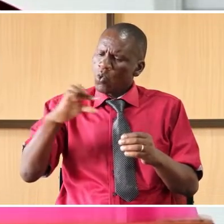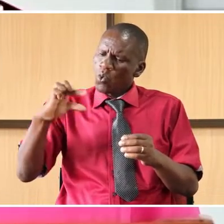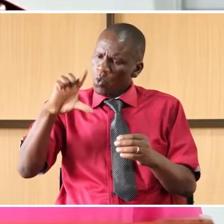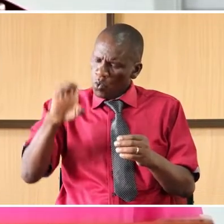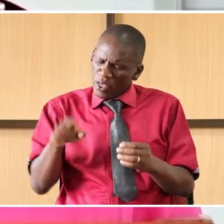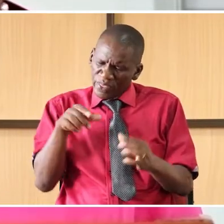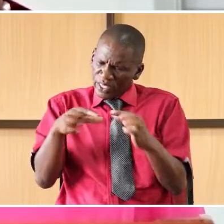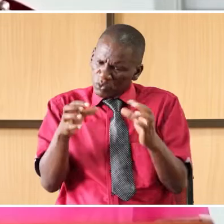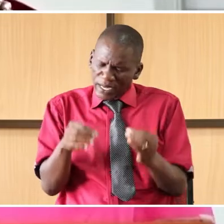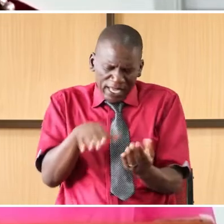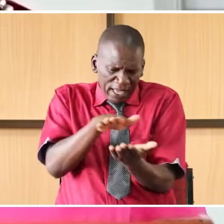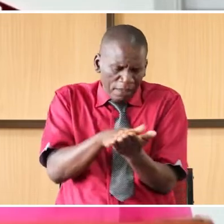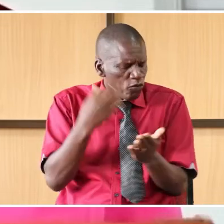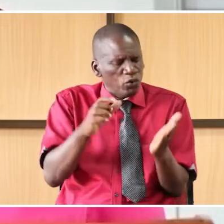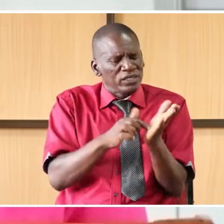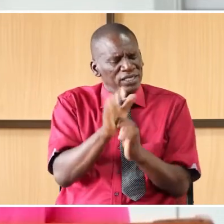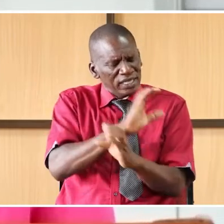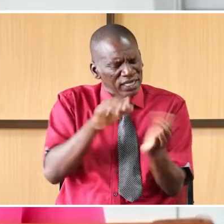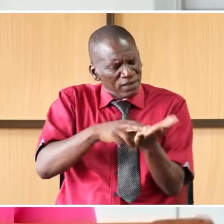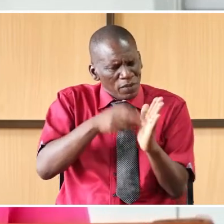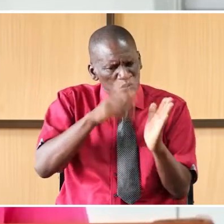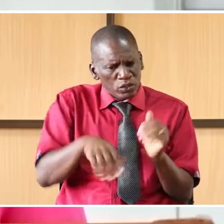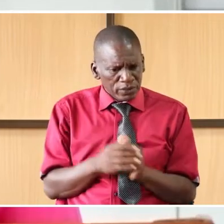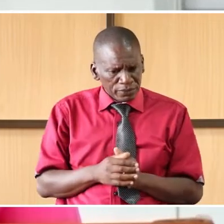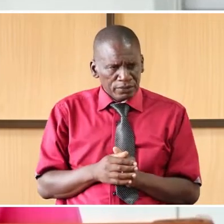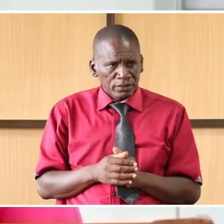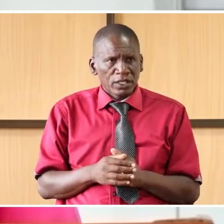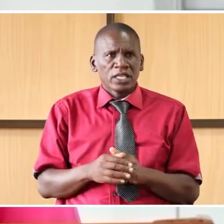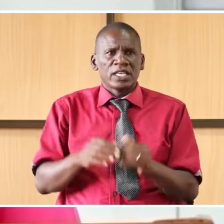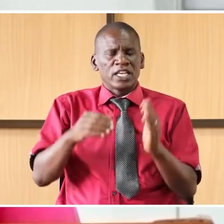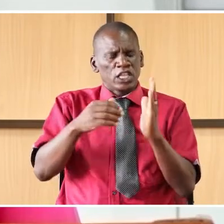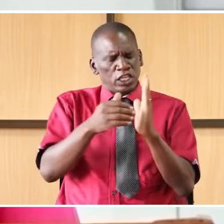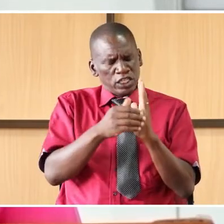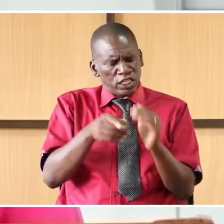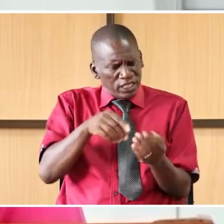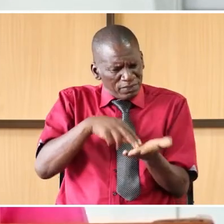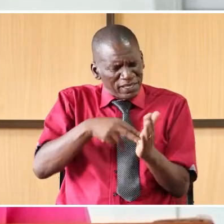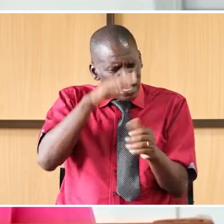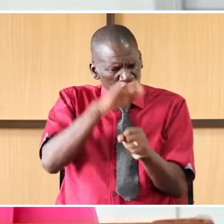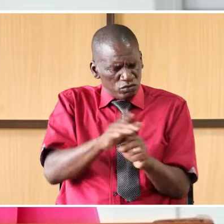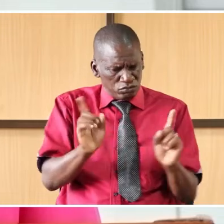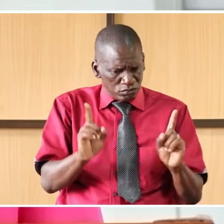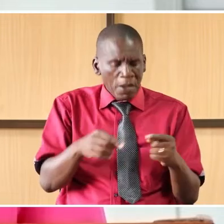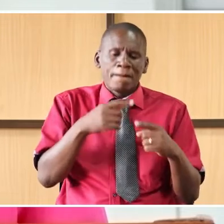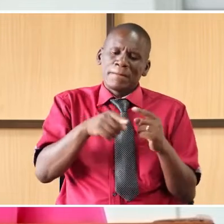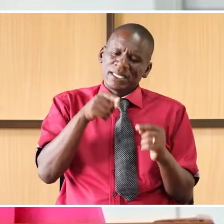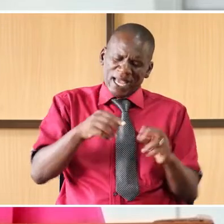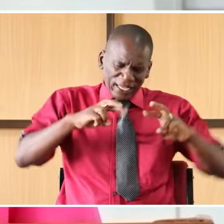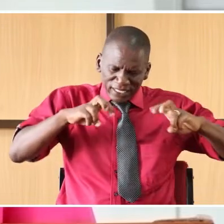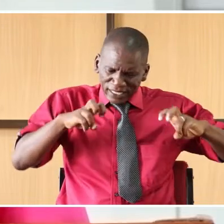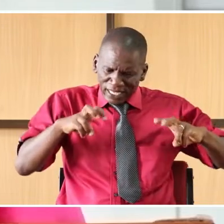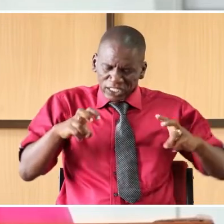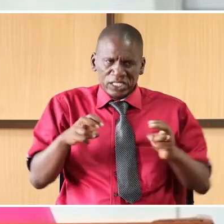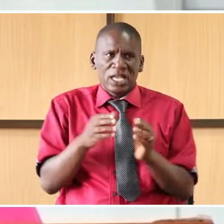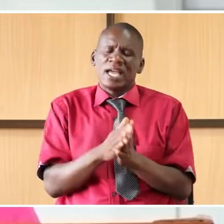word kept for Jesus Christ, what it meant. In the dictionary, it doesn't mean much. But I searched